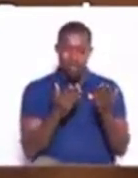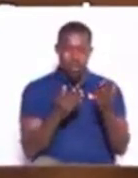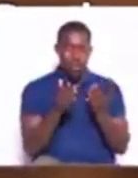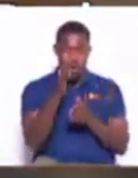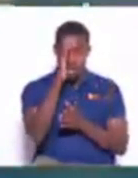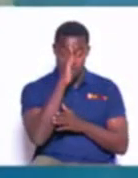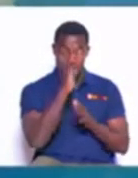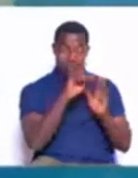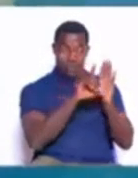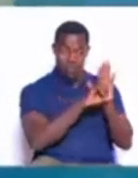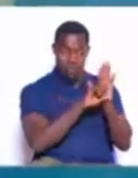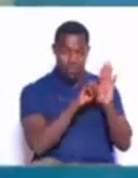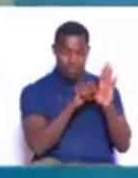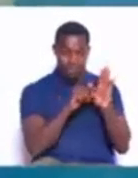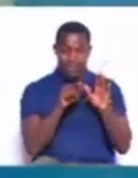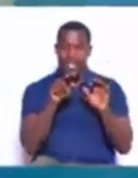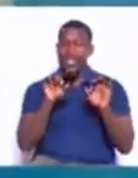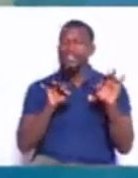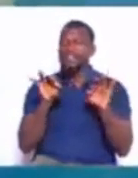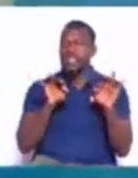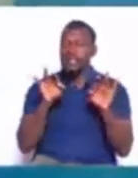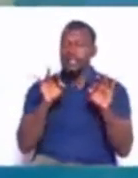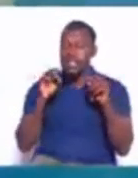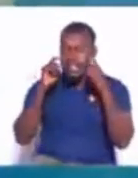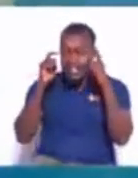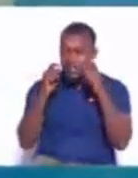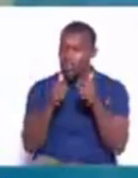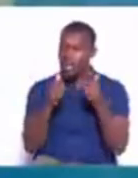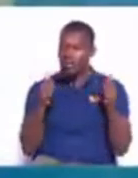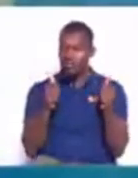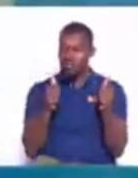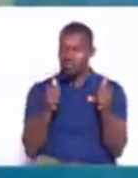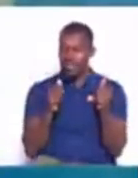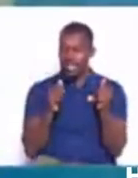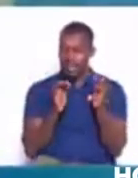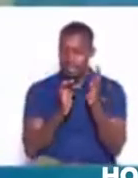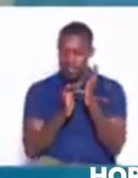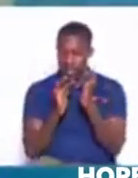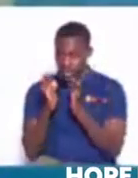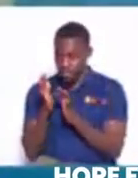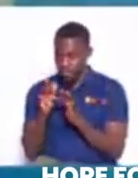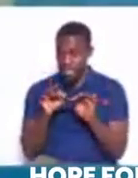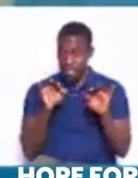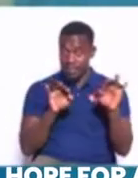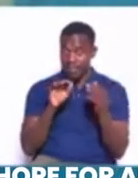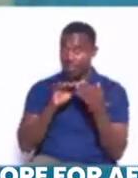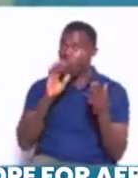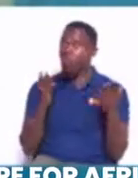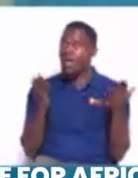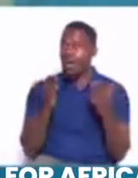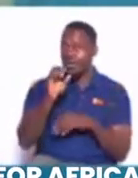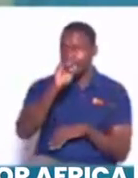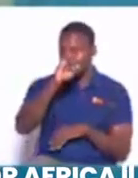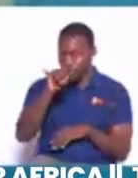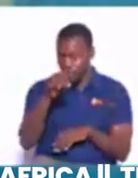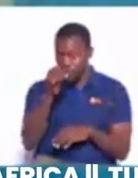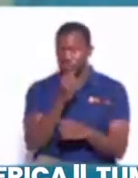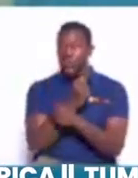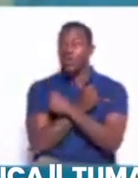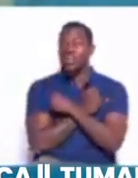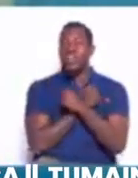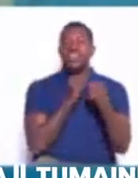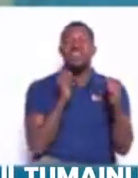our accountability with God. And Jesus put it this way in John 14, verse 15. If you love